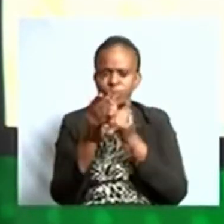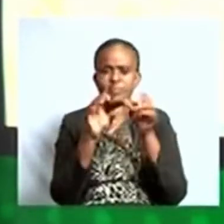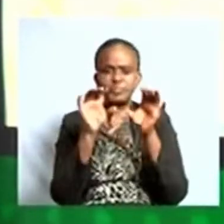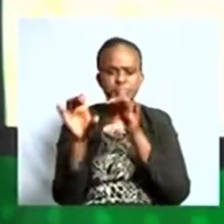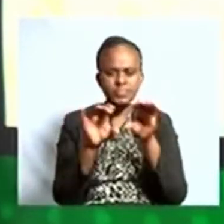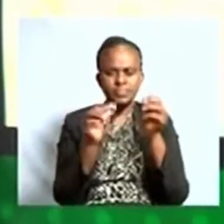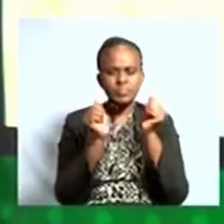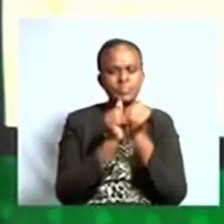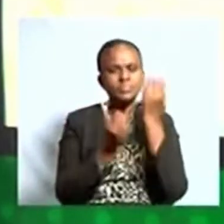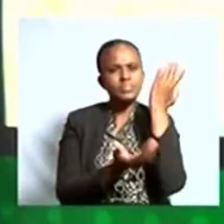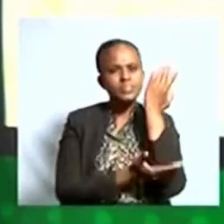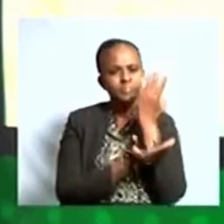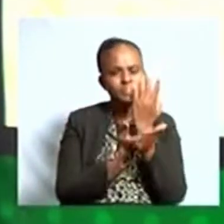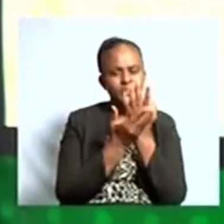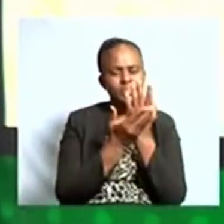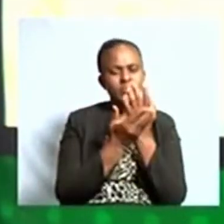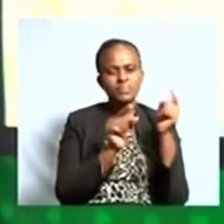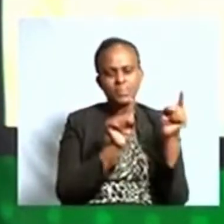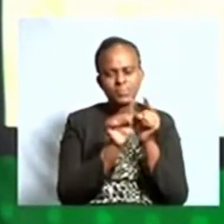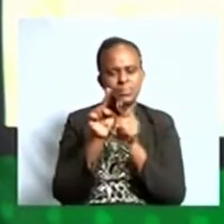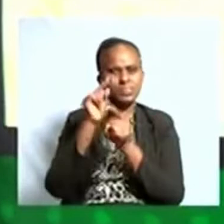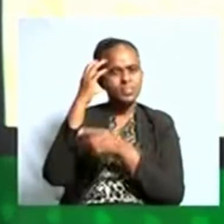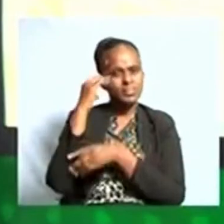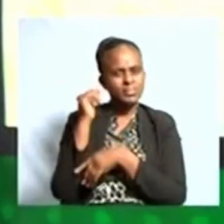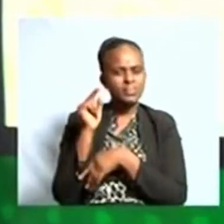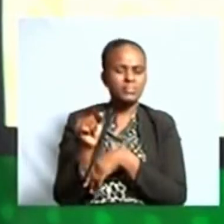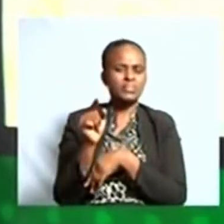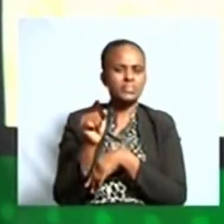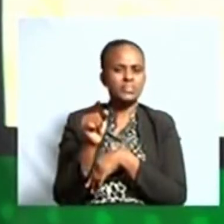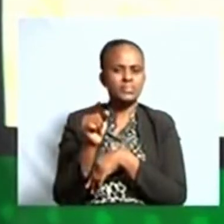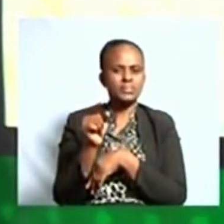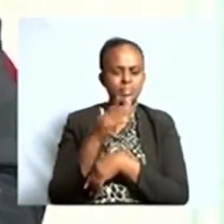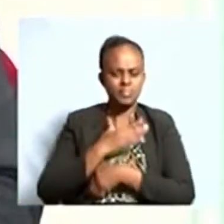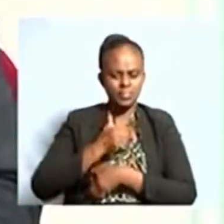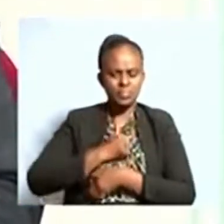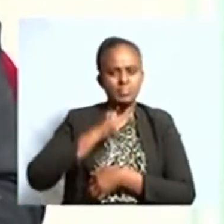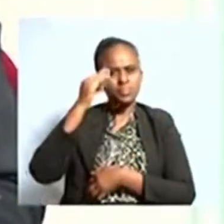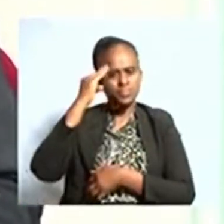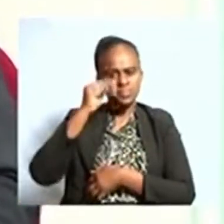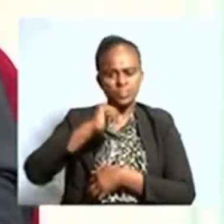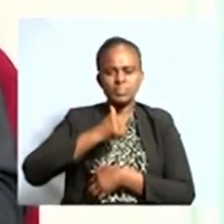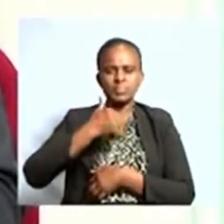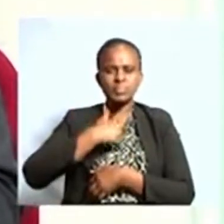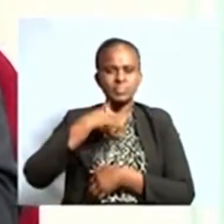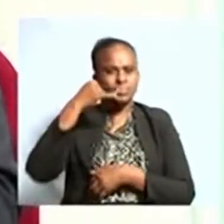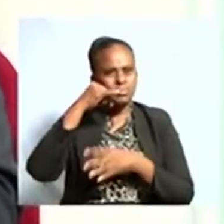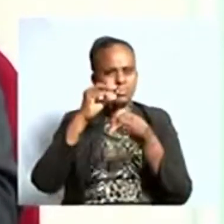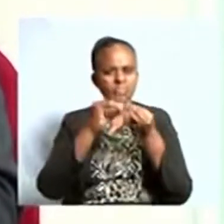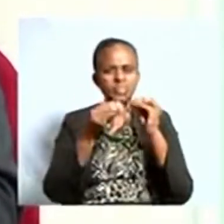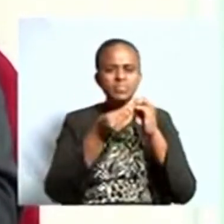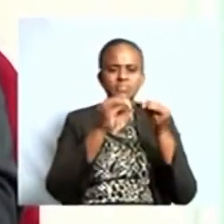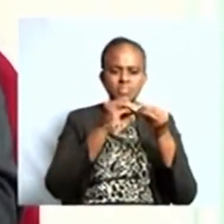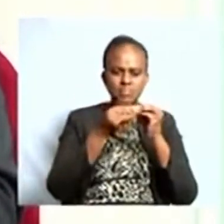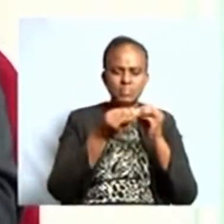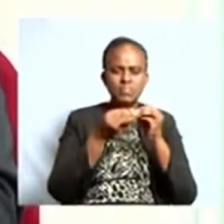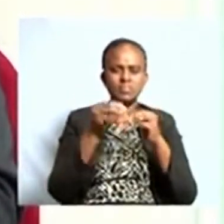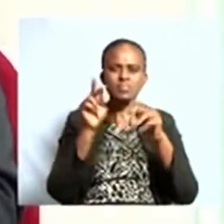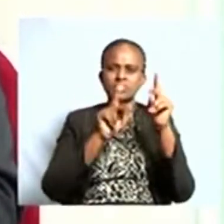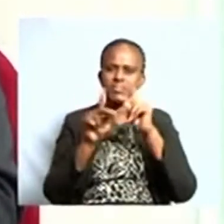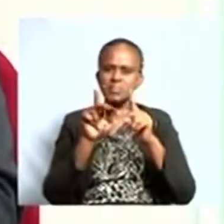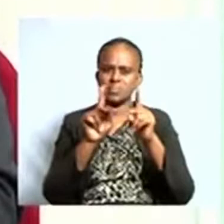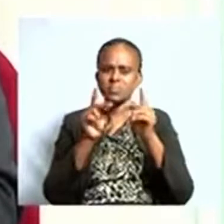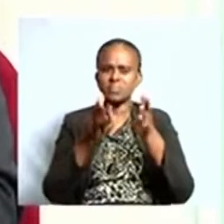the improvements of also office accommodation. Okay, I know we've received quite a number of calls that people